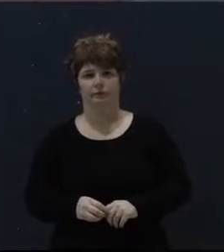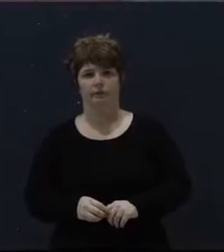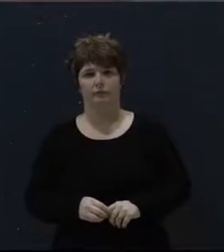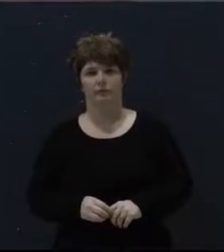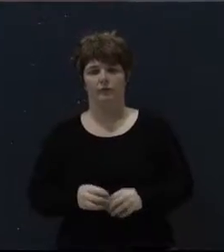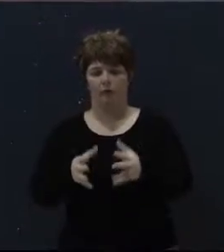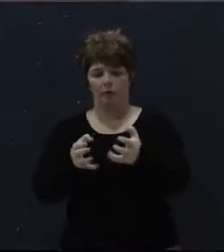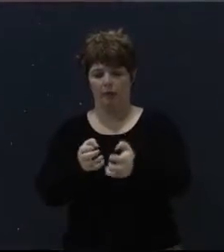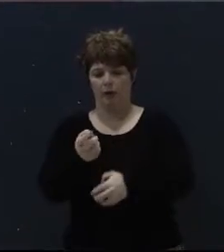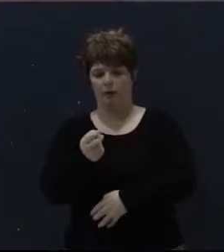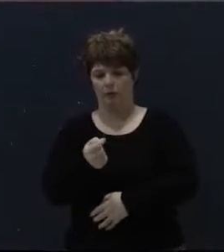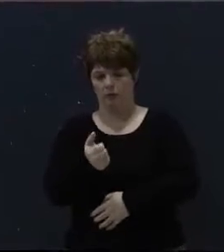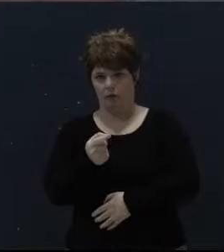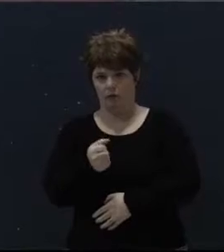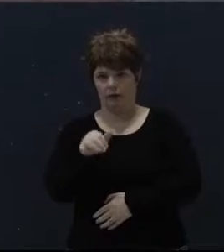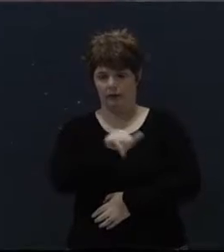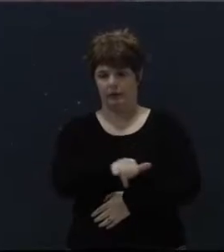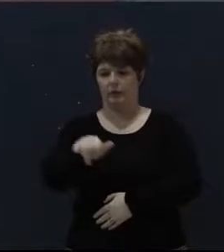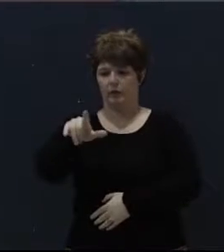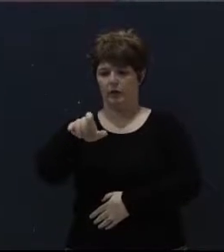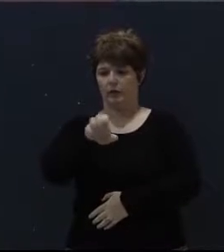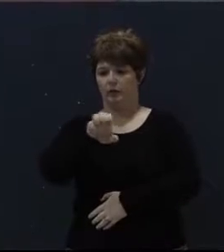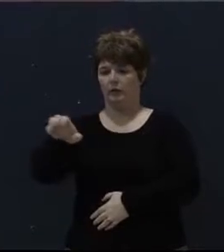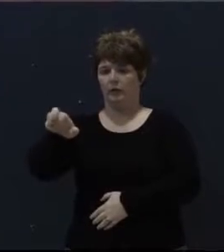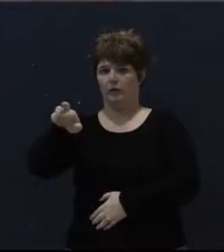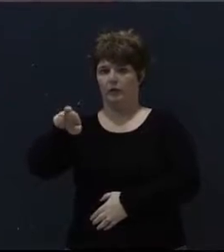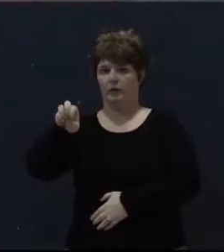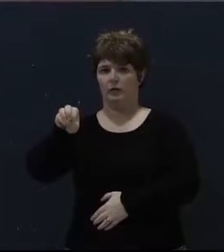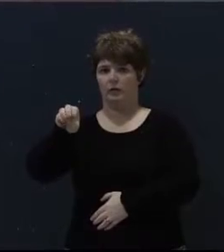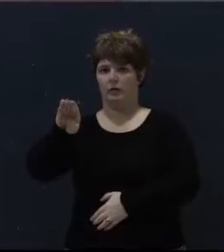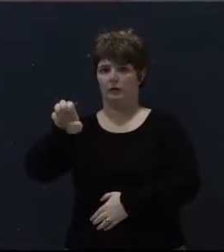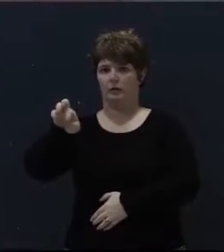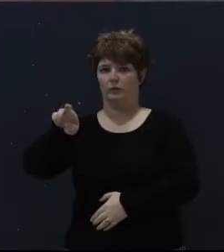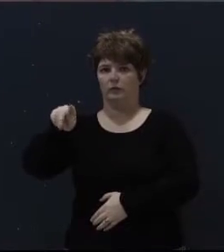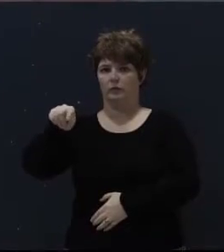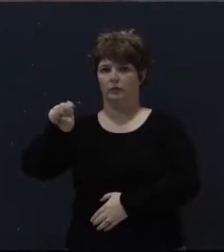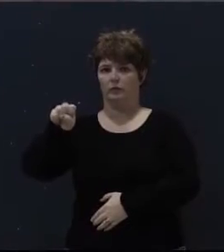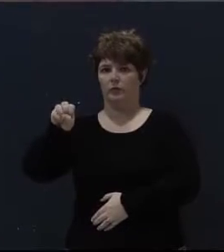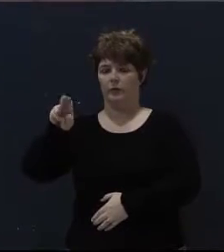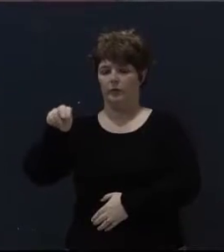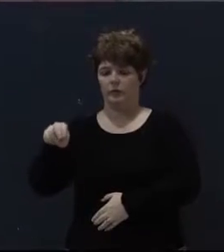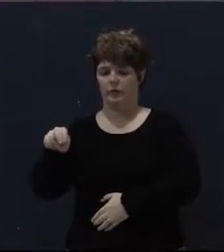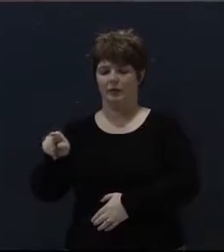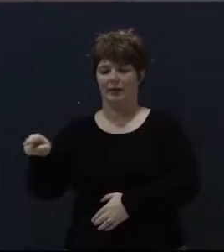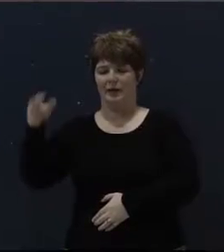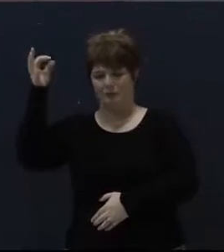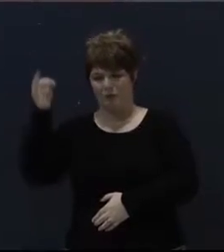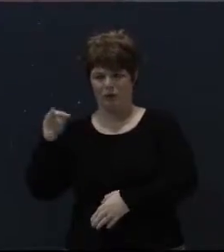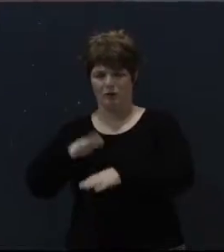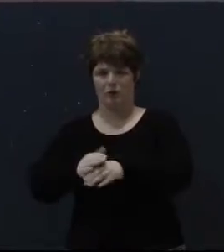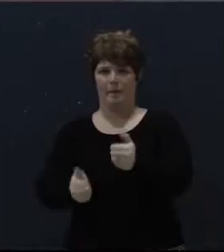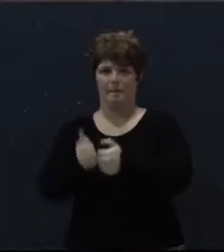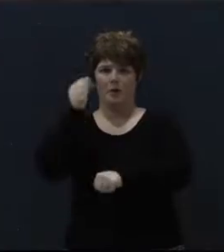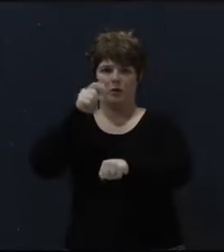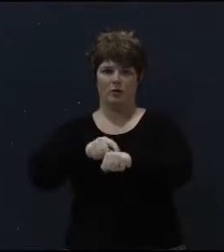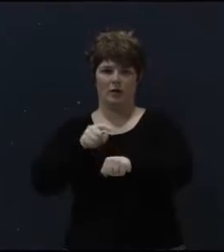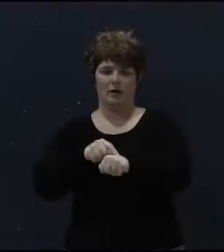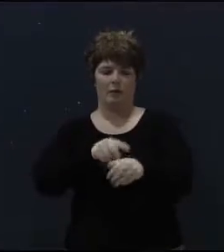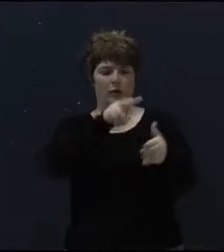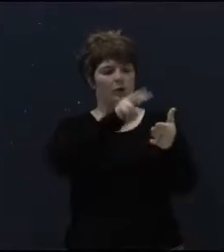I'm gonna be a little bit like Lee Robinson right now. You know what Lee Robinson preached on just about most of the time? Read your